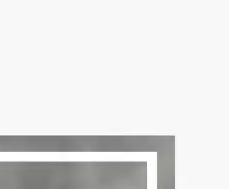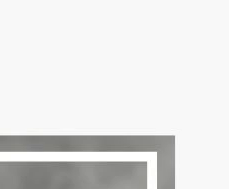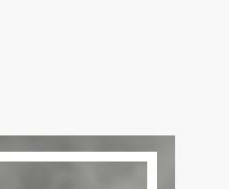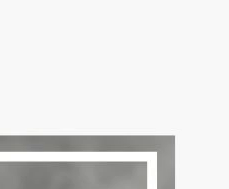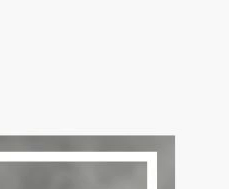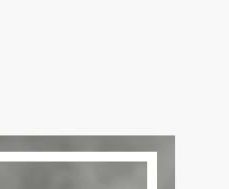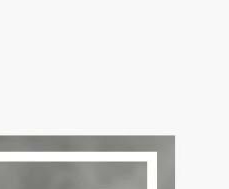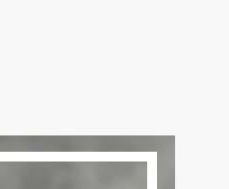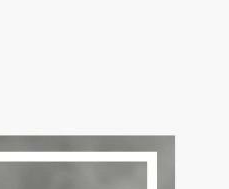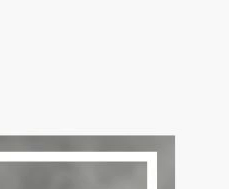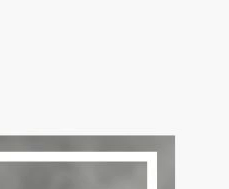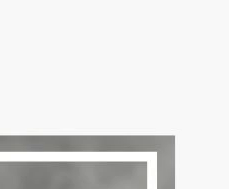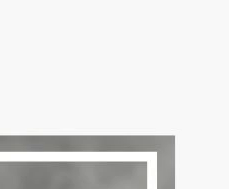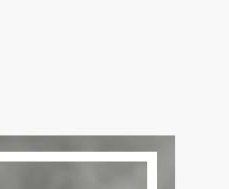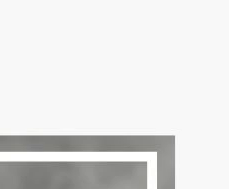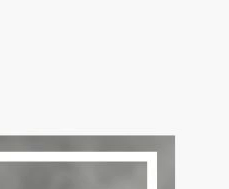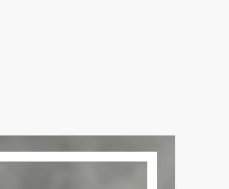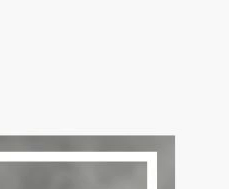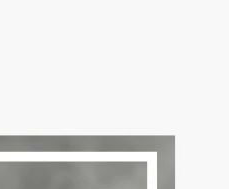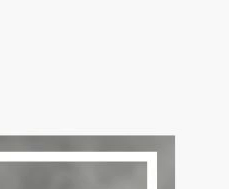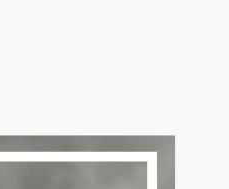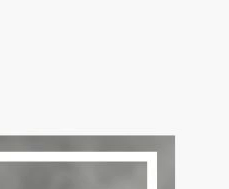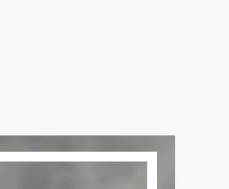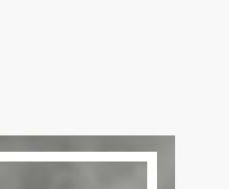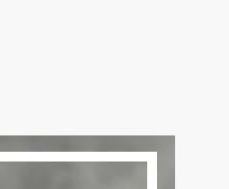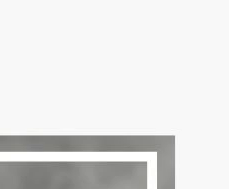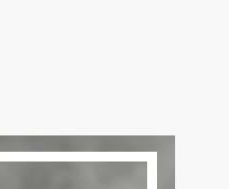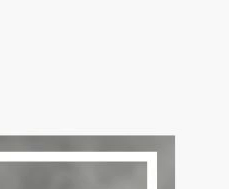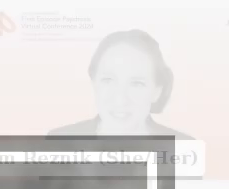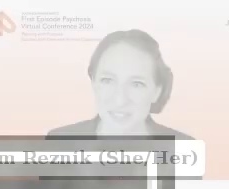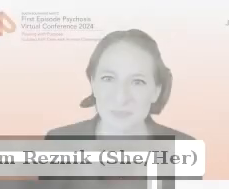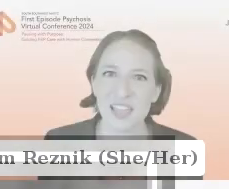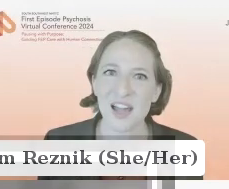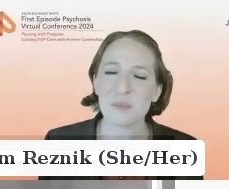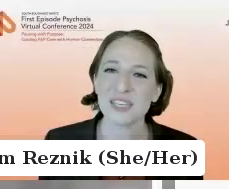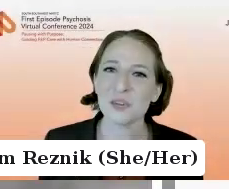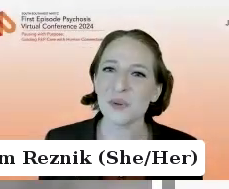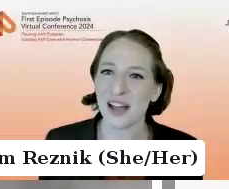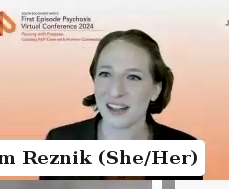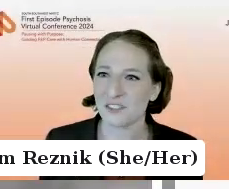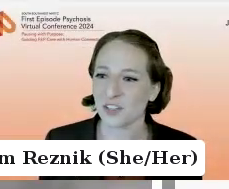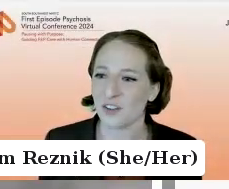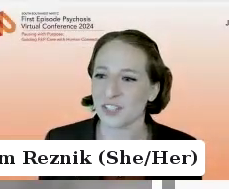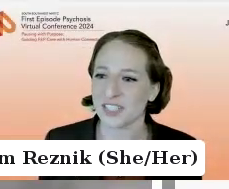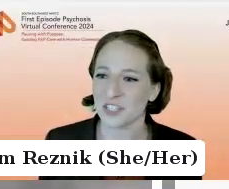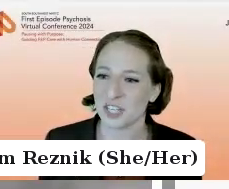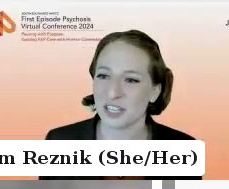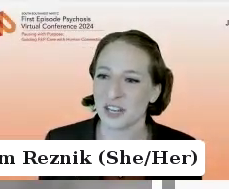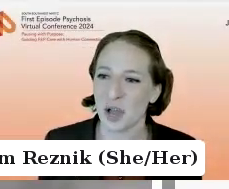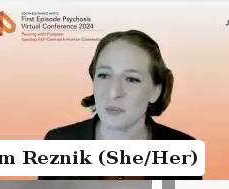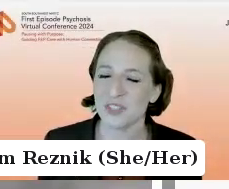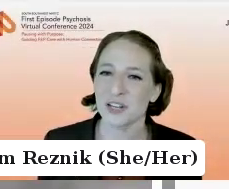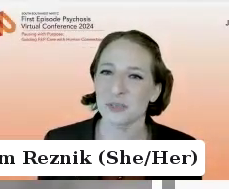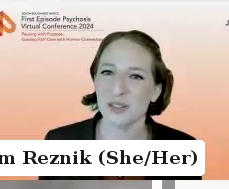It is my privilege today to get to introduce Dr. Gustavo Perez. He will have a